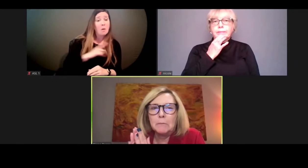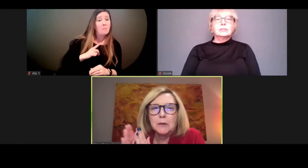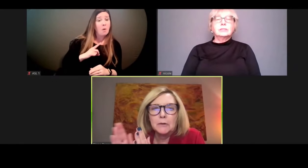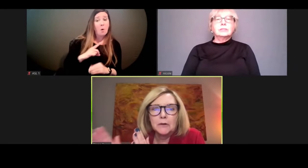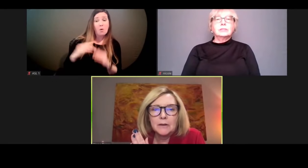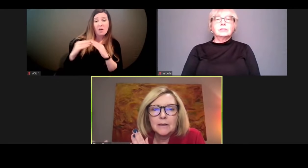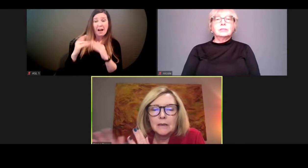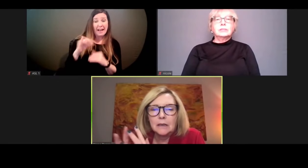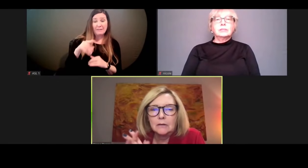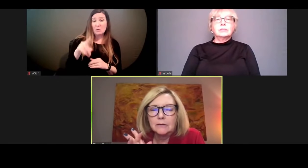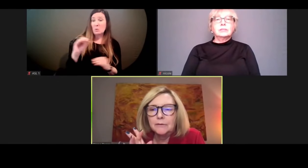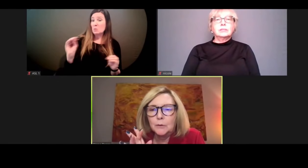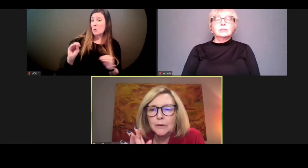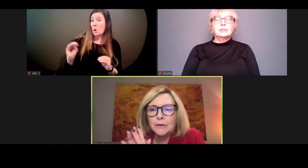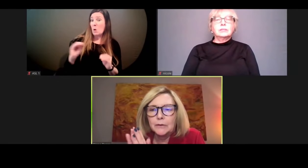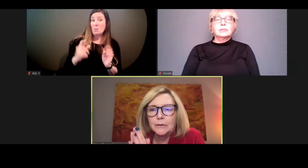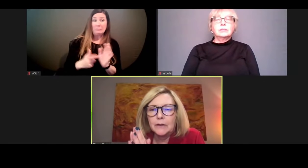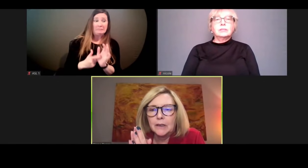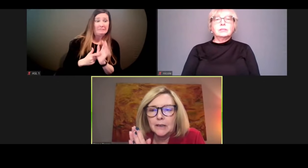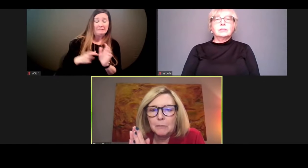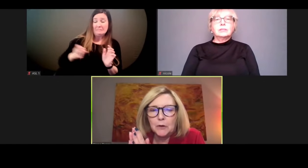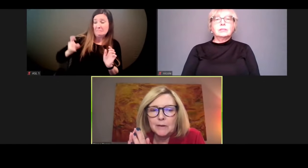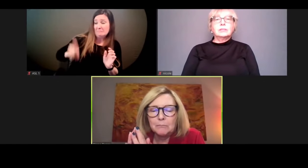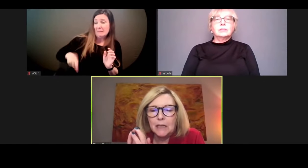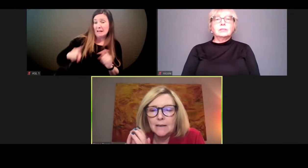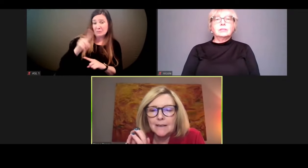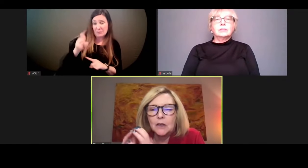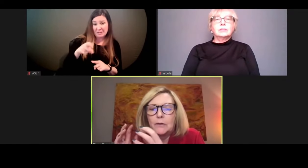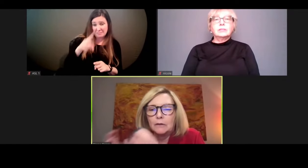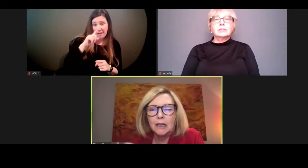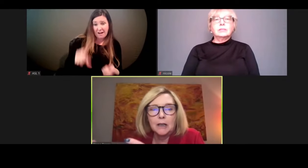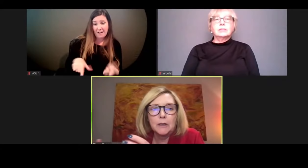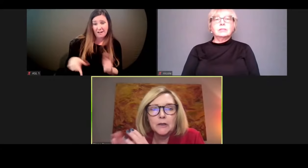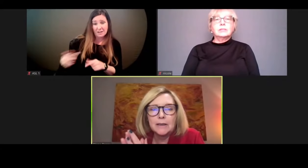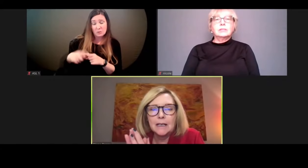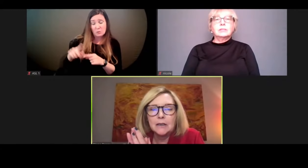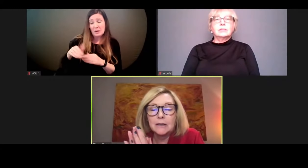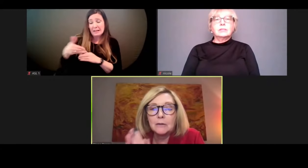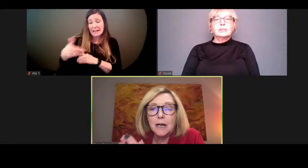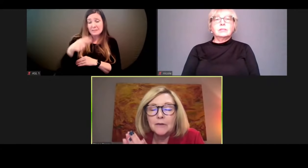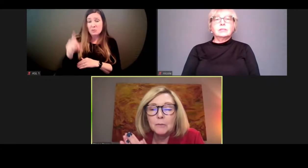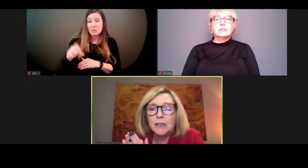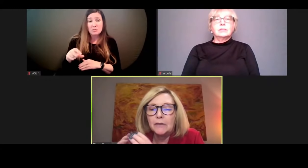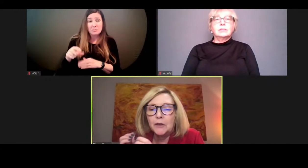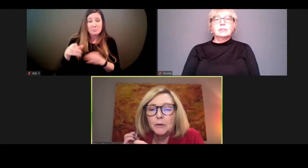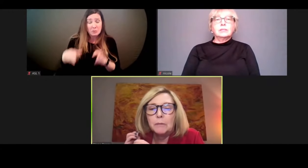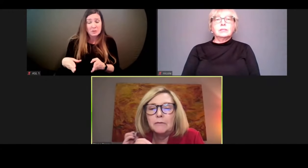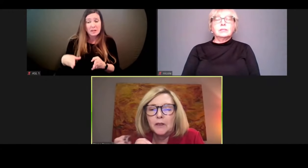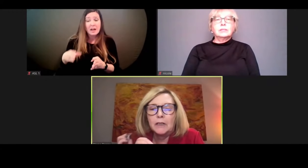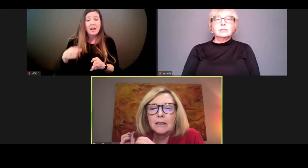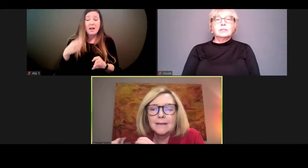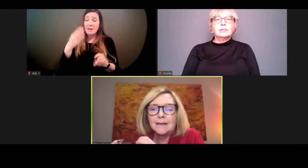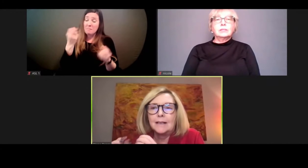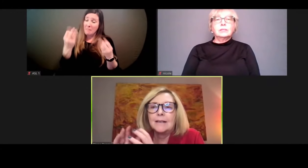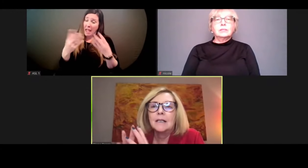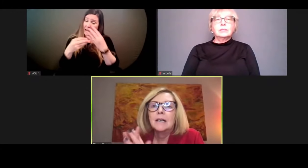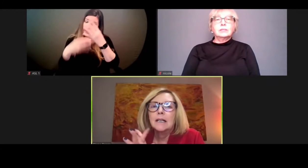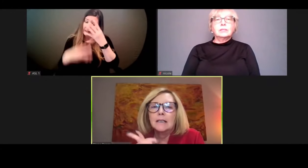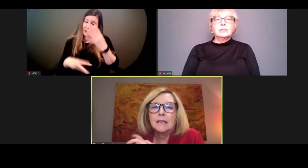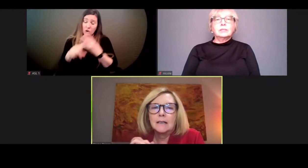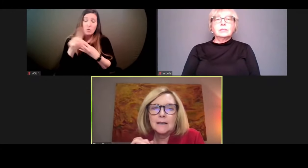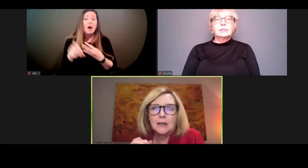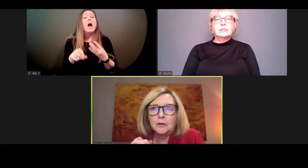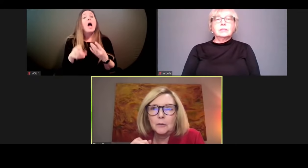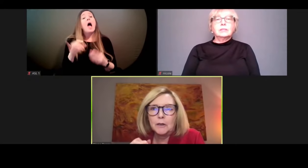question, maybe you could just yield the floor to the next person, because I know there are a lot of questions. And just to everyone, if you could be very concise